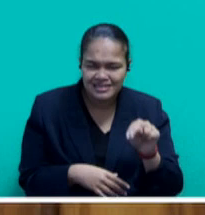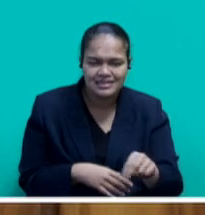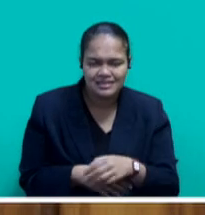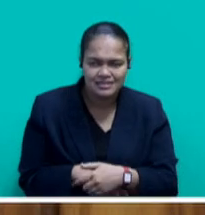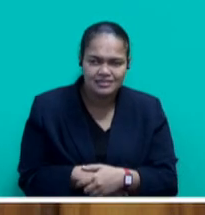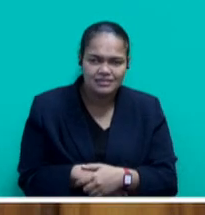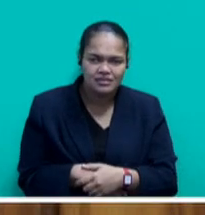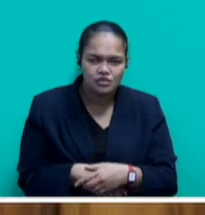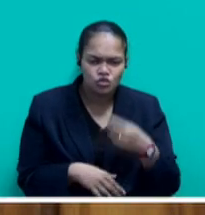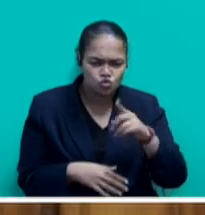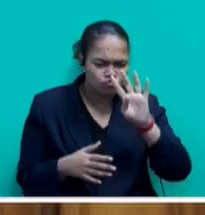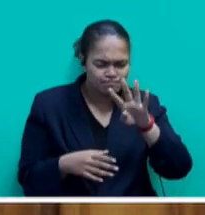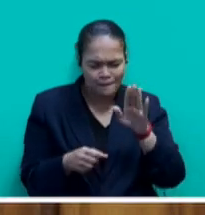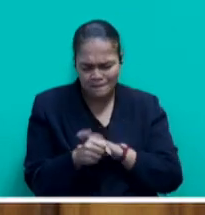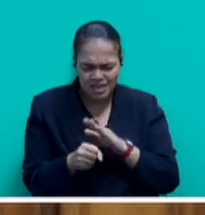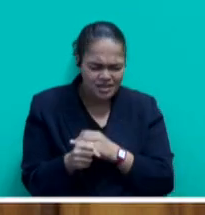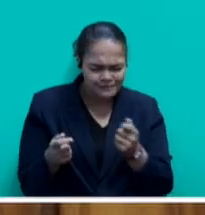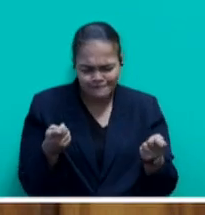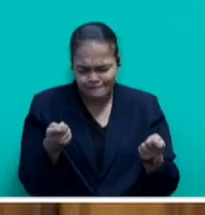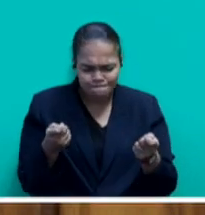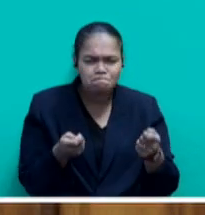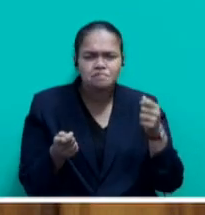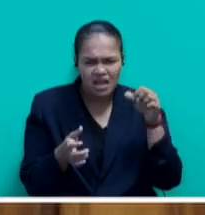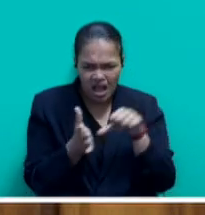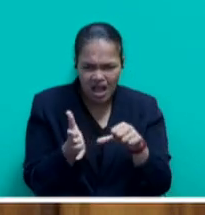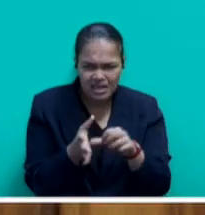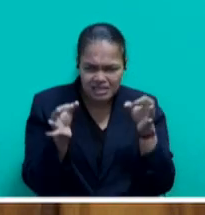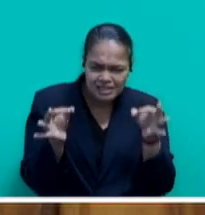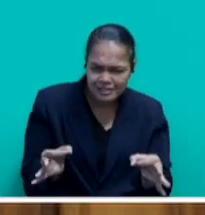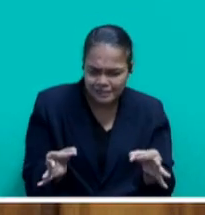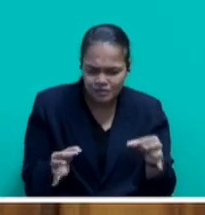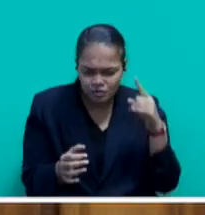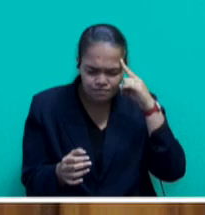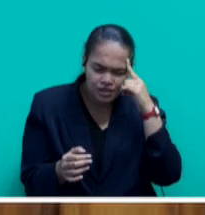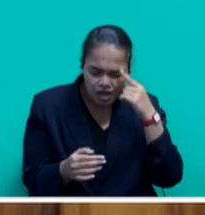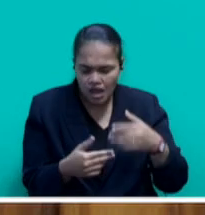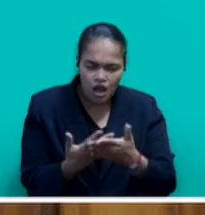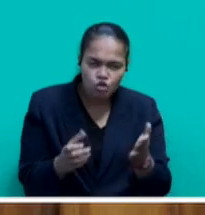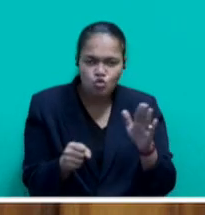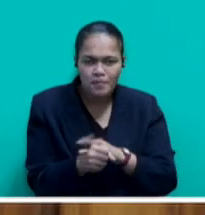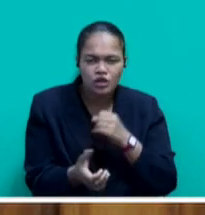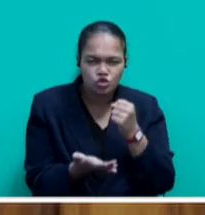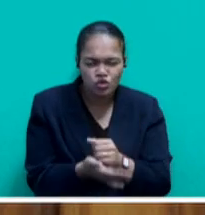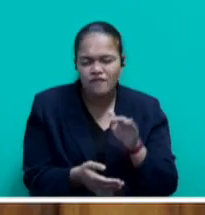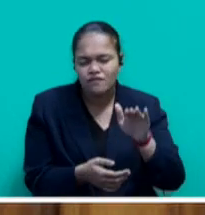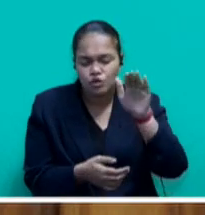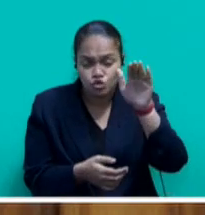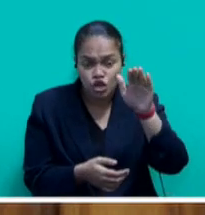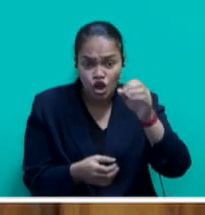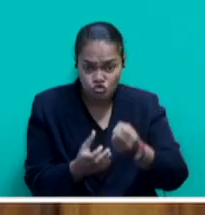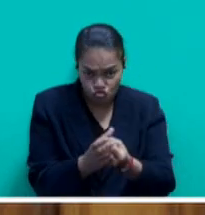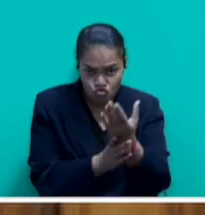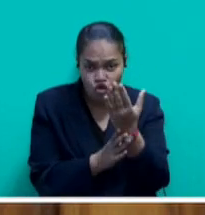to consider hard decisions, how to ensure future growth and prosperity.